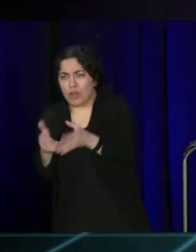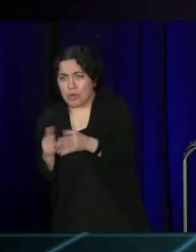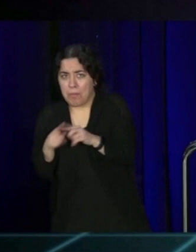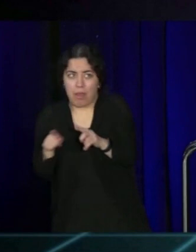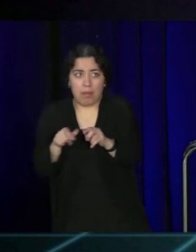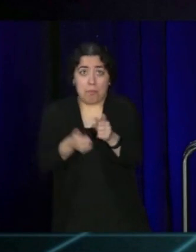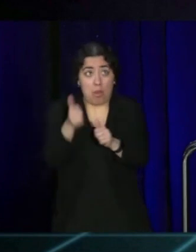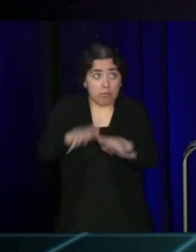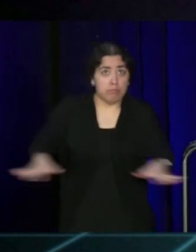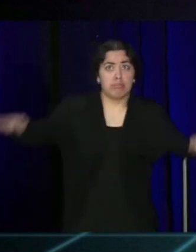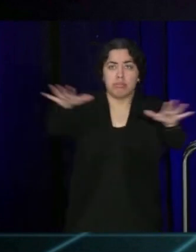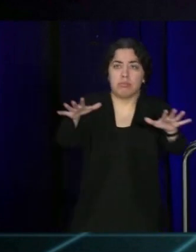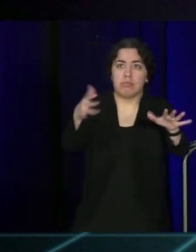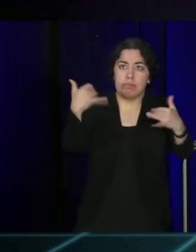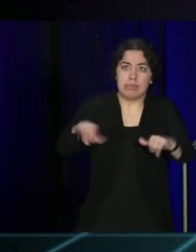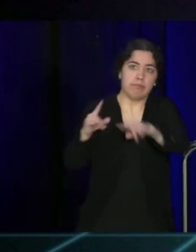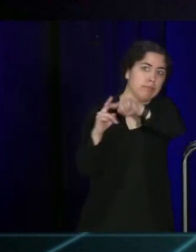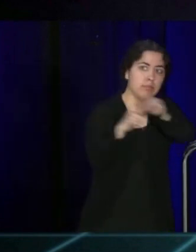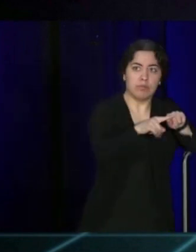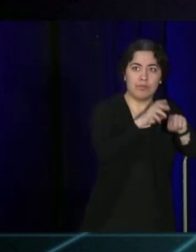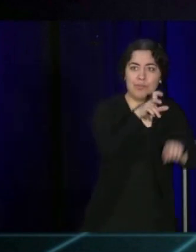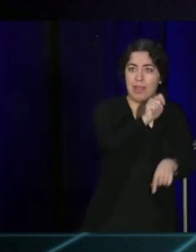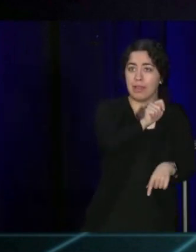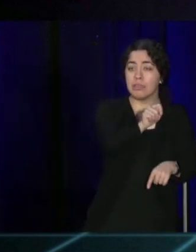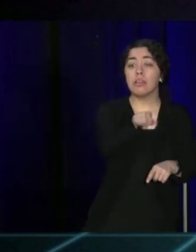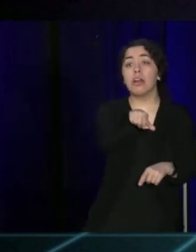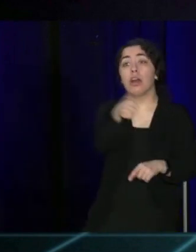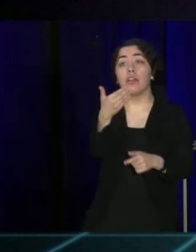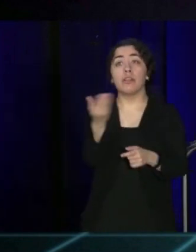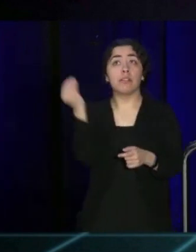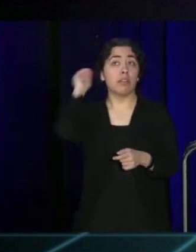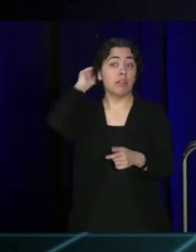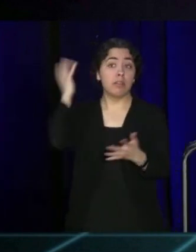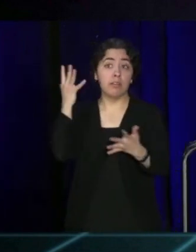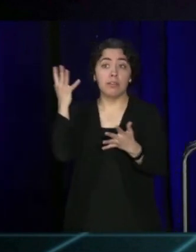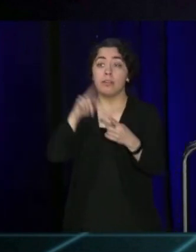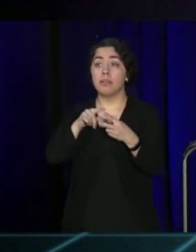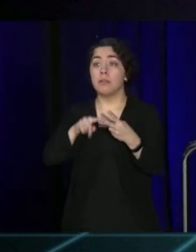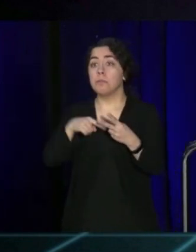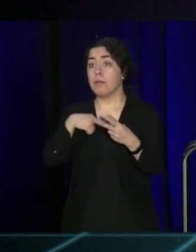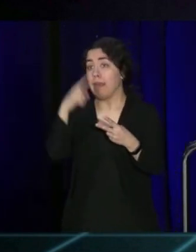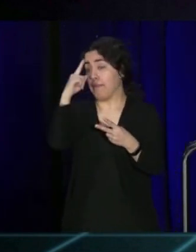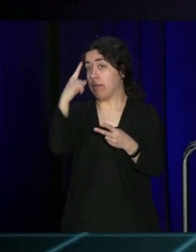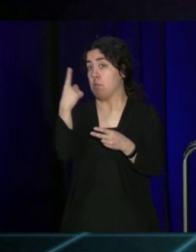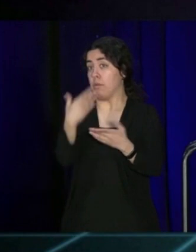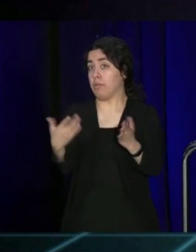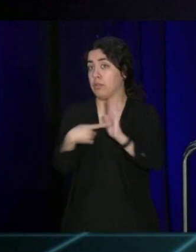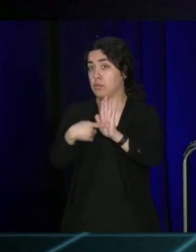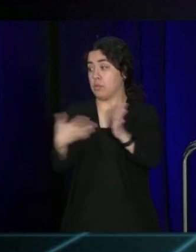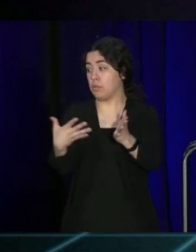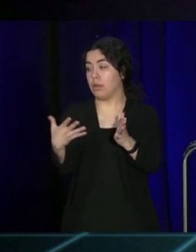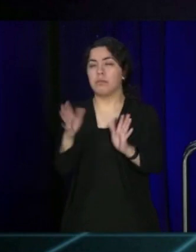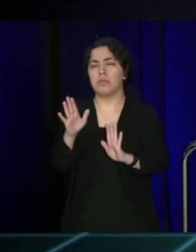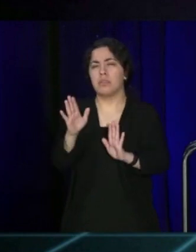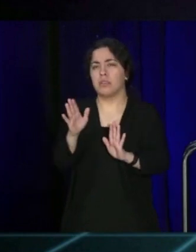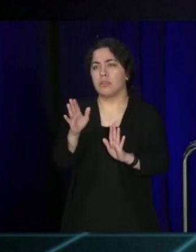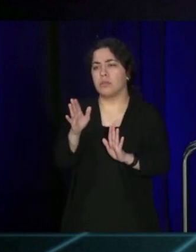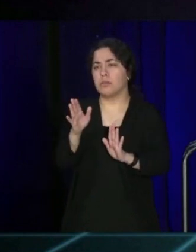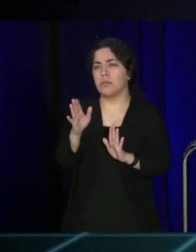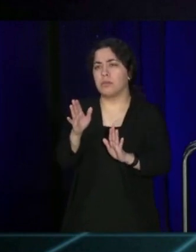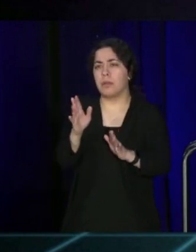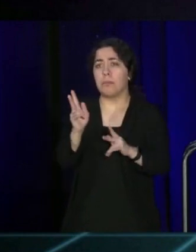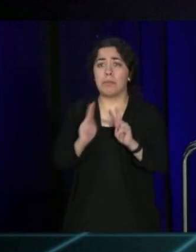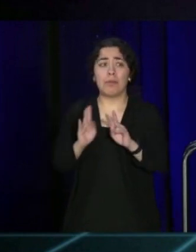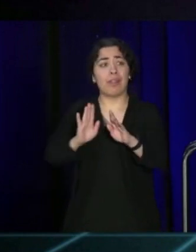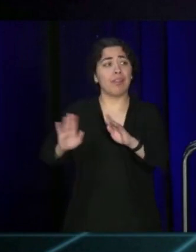the last takeaway here is, I think that one thing it all shows is don't trust speculations and